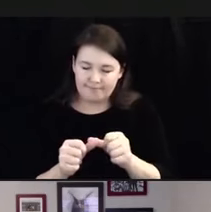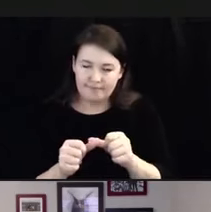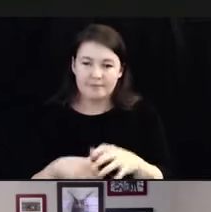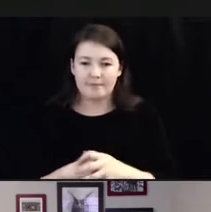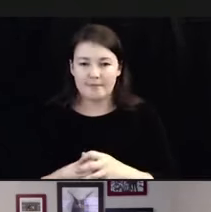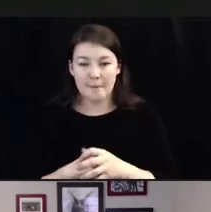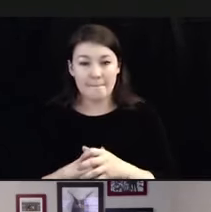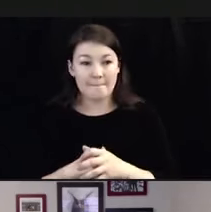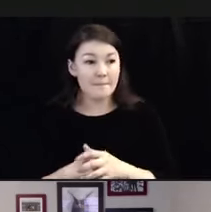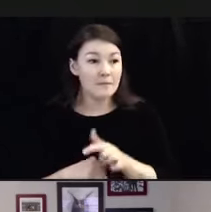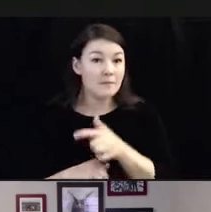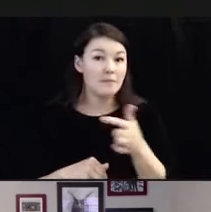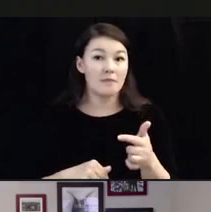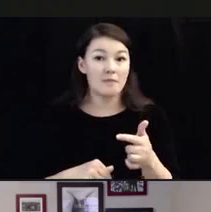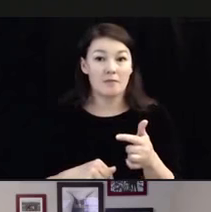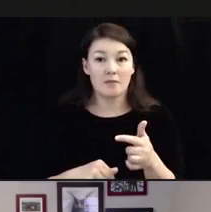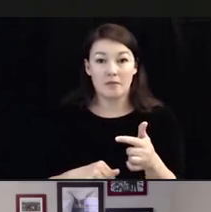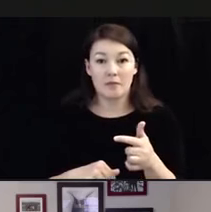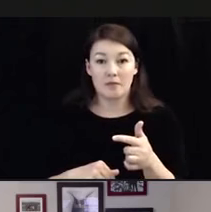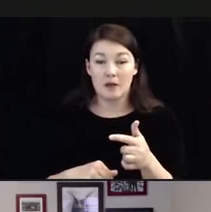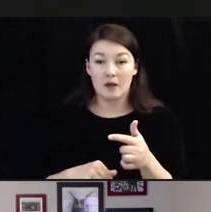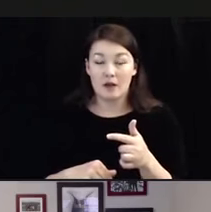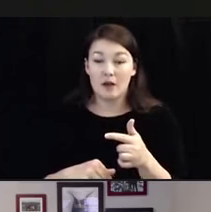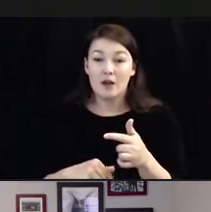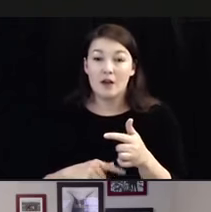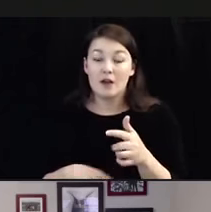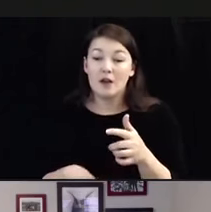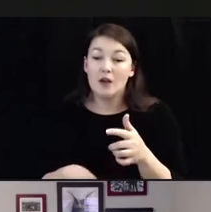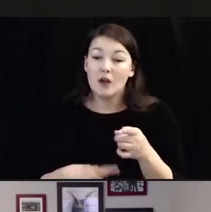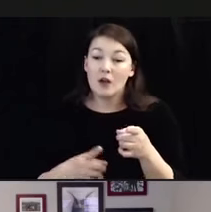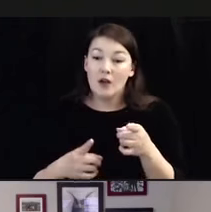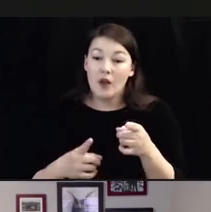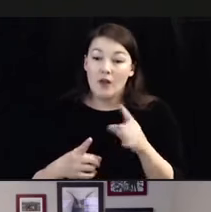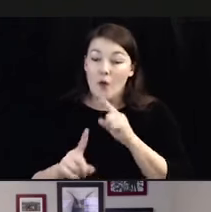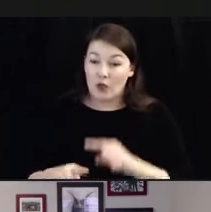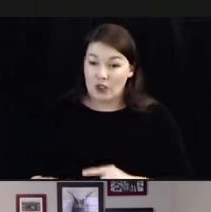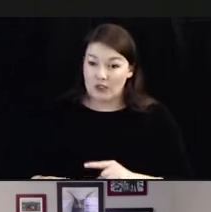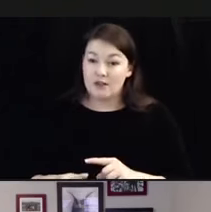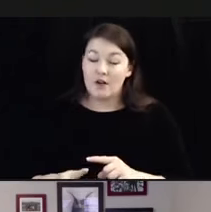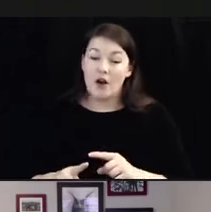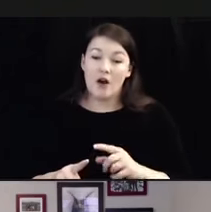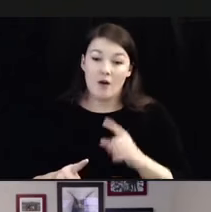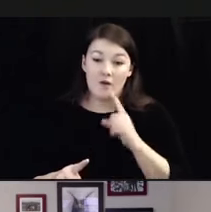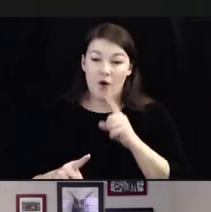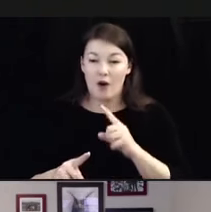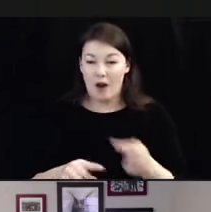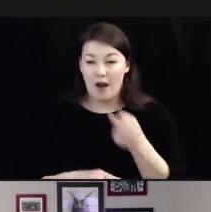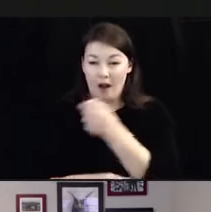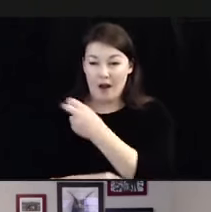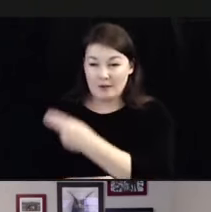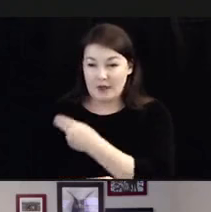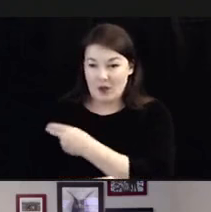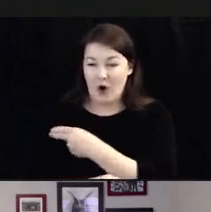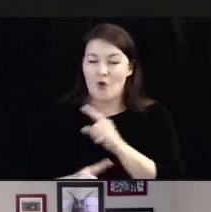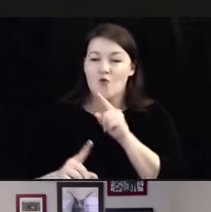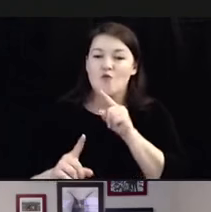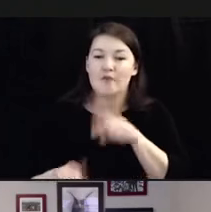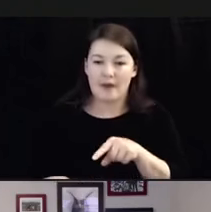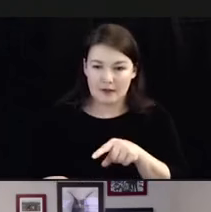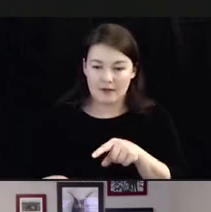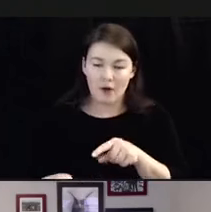Governor, the orders that you're now putting in place around hospitalization are all reactive. Why not take proactive orders? Why not take steps to prevent